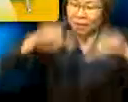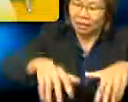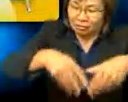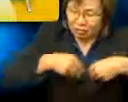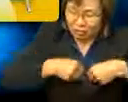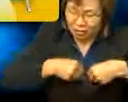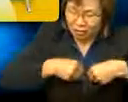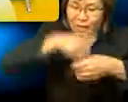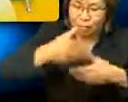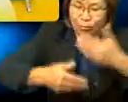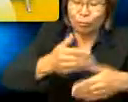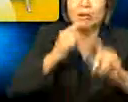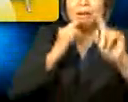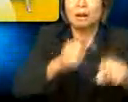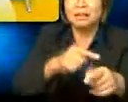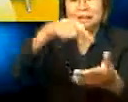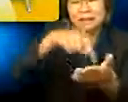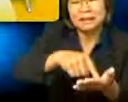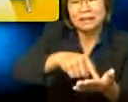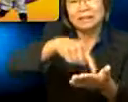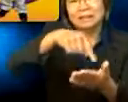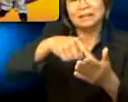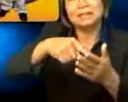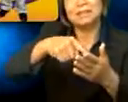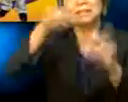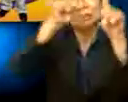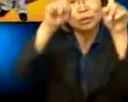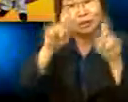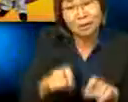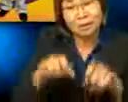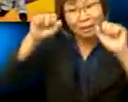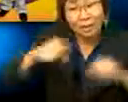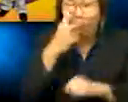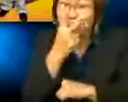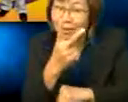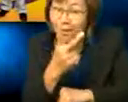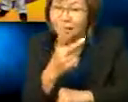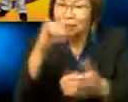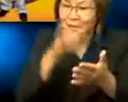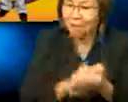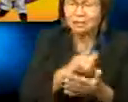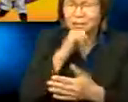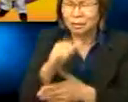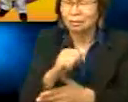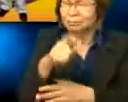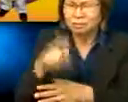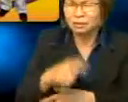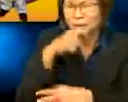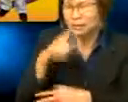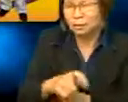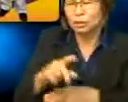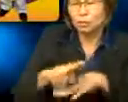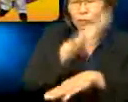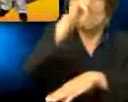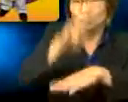process of answering these type of questions. Can you see that it is not really necessary to use